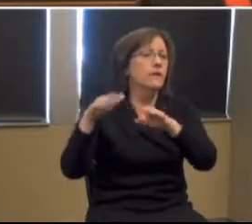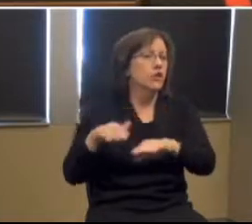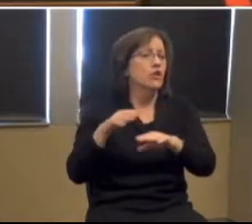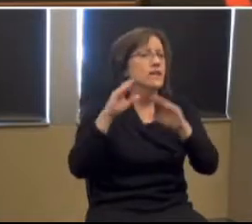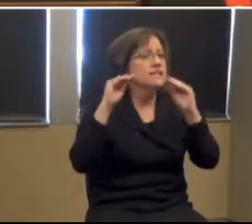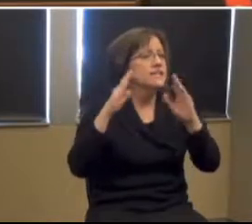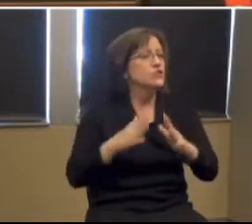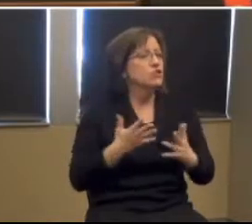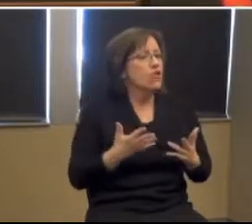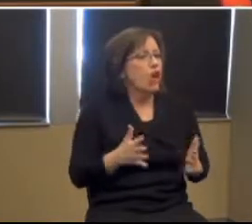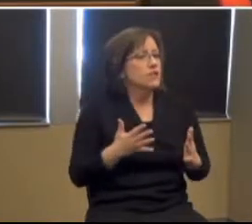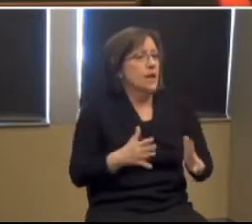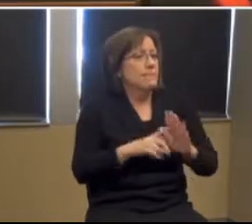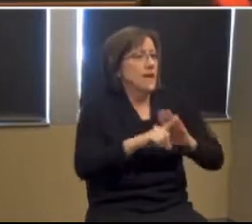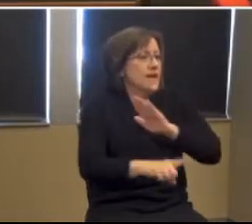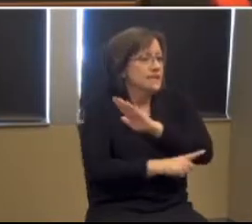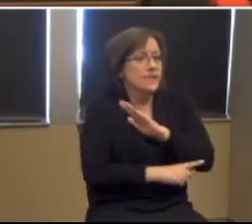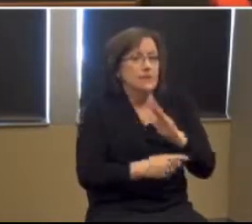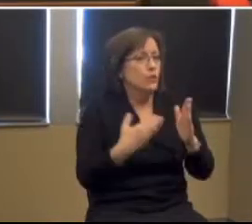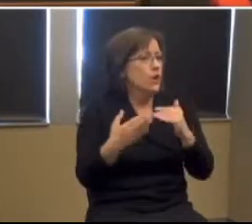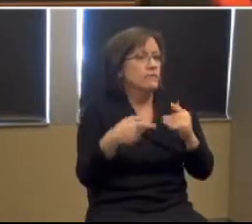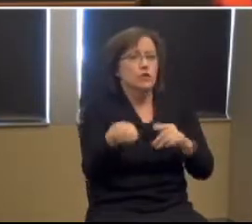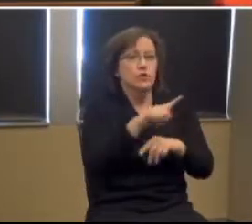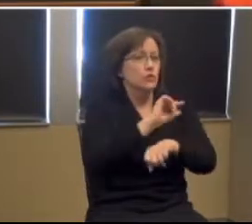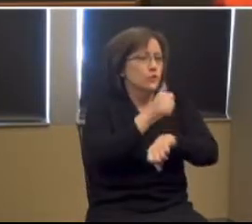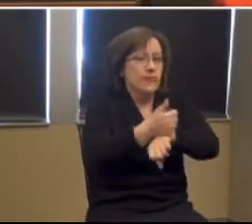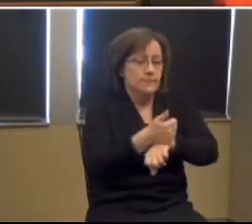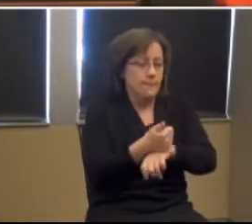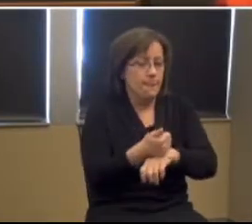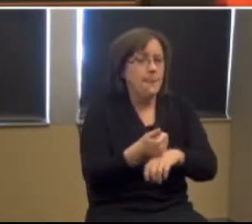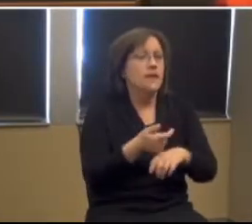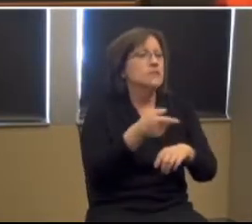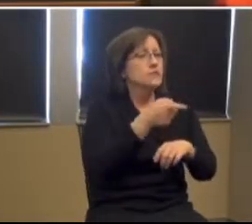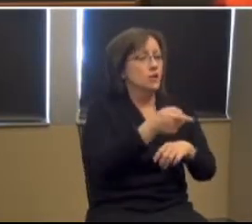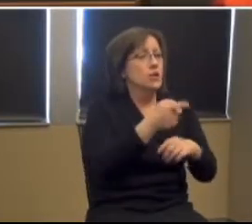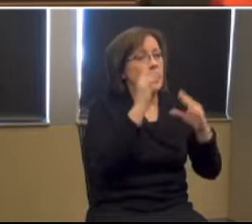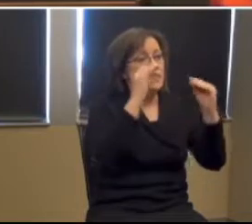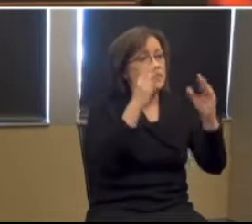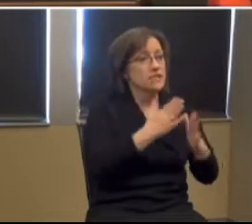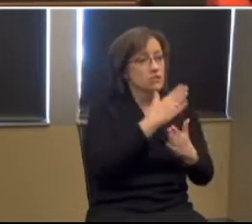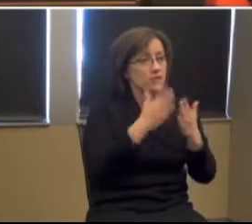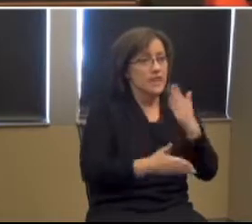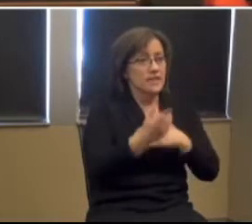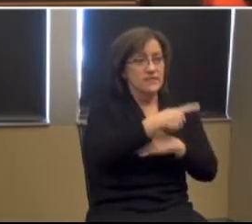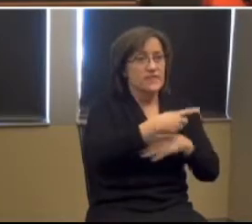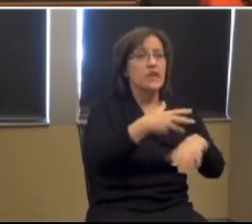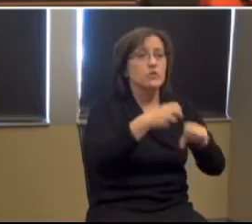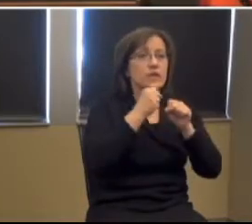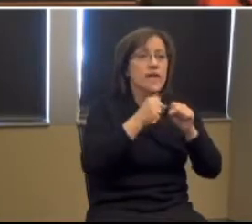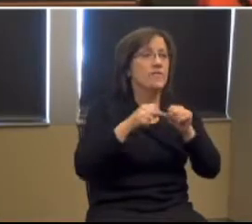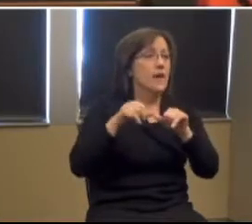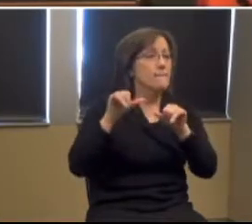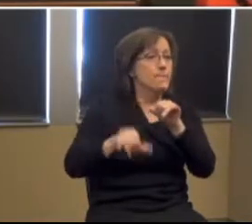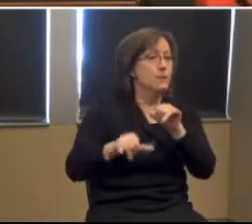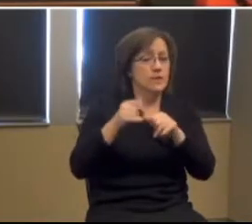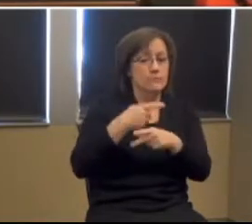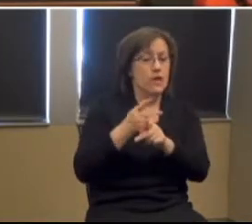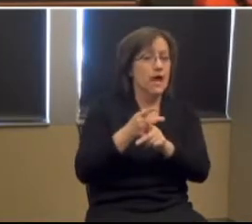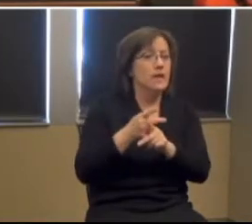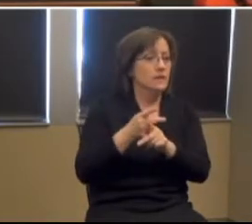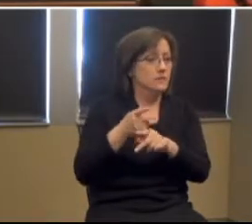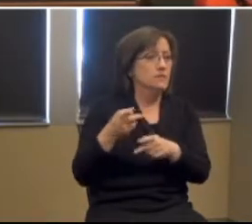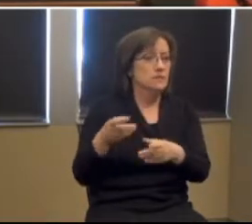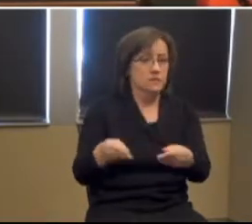back later at the end of the day and you would take a look at that permanent product, and you can have, there's lots of different types of data sheets, and we will make